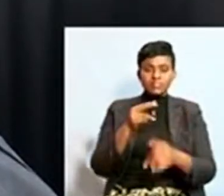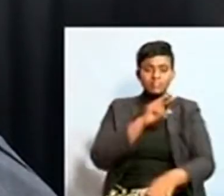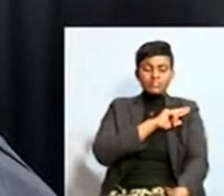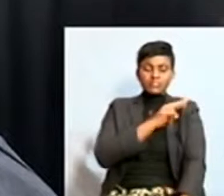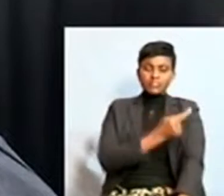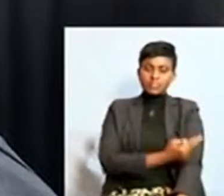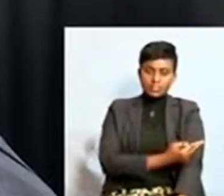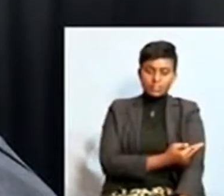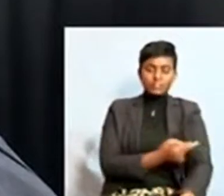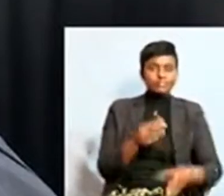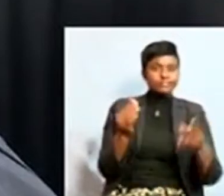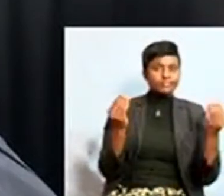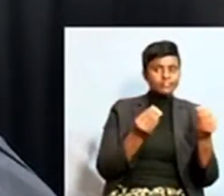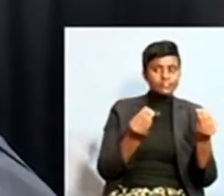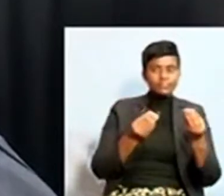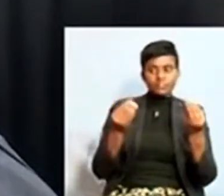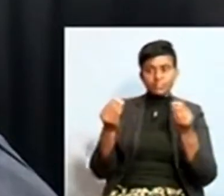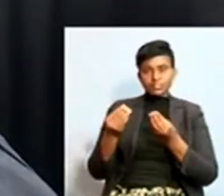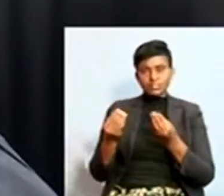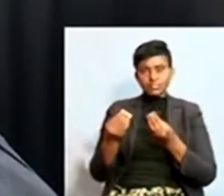resource constraints.